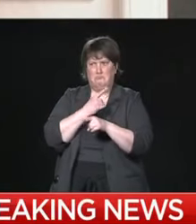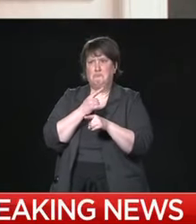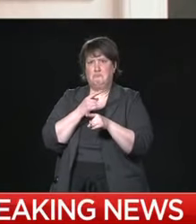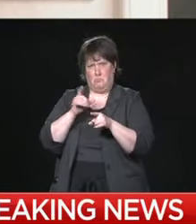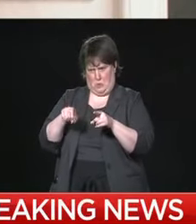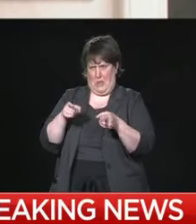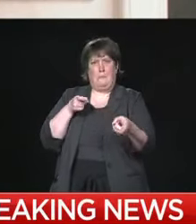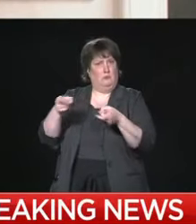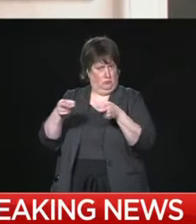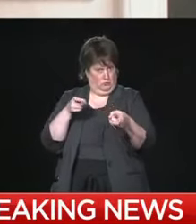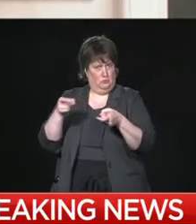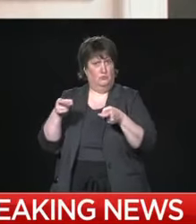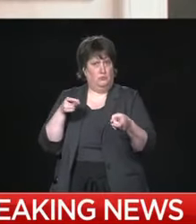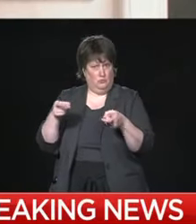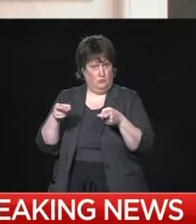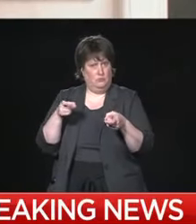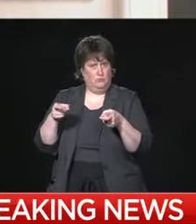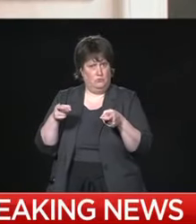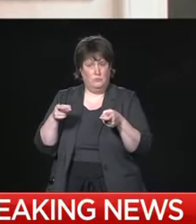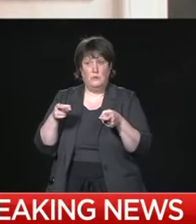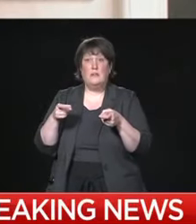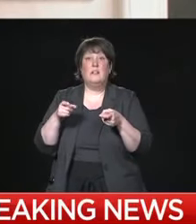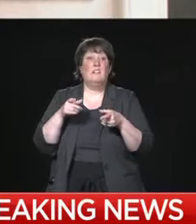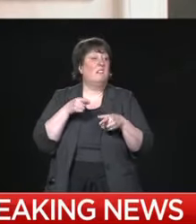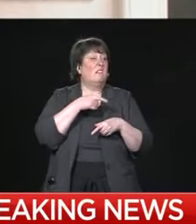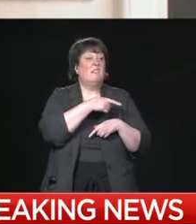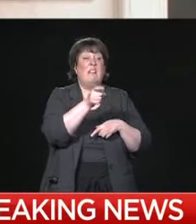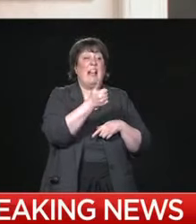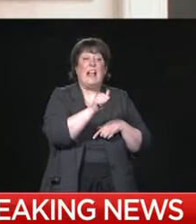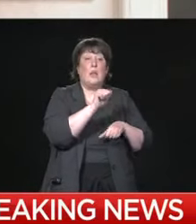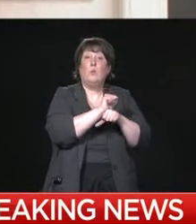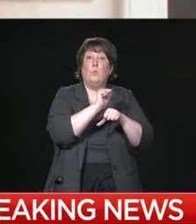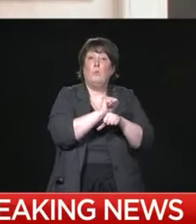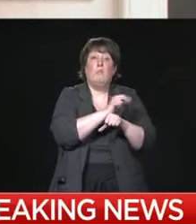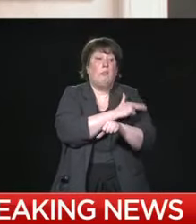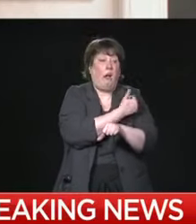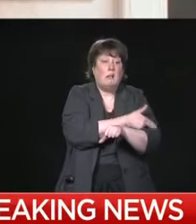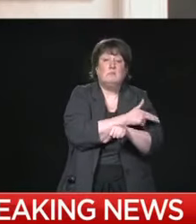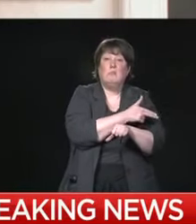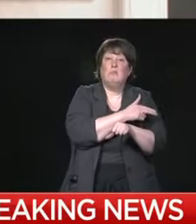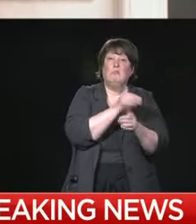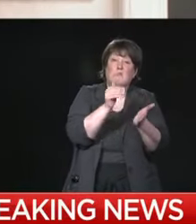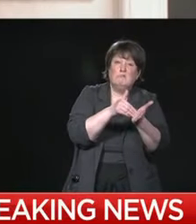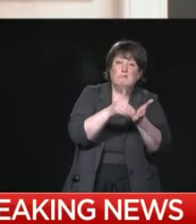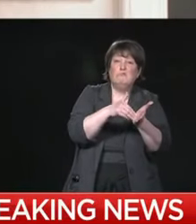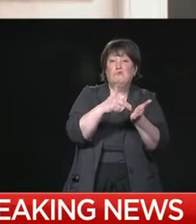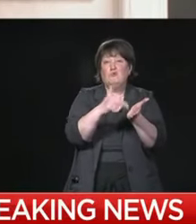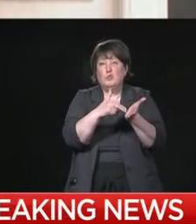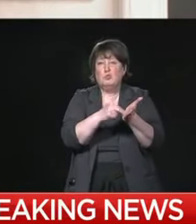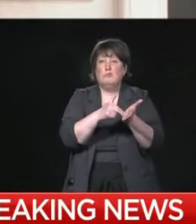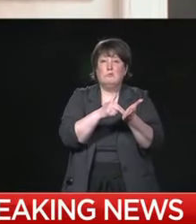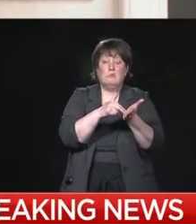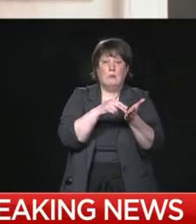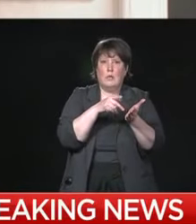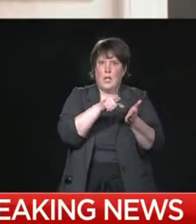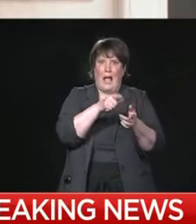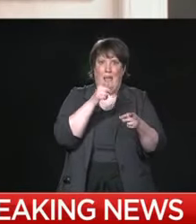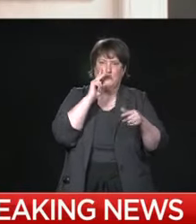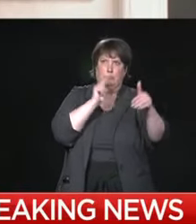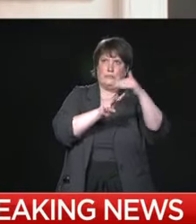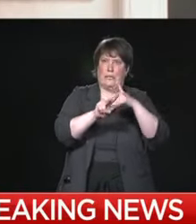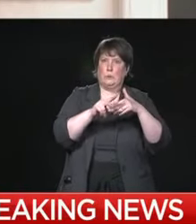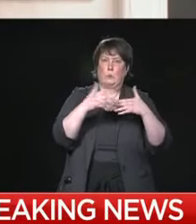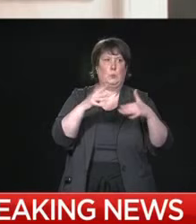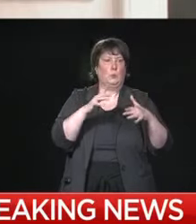we're going to be able to manage. I think healthcare workers and everyone needs to keep in mind what the potential worst-case scenarios are, and that's why